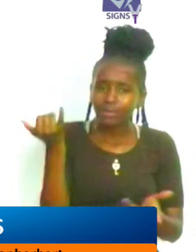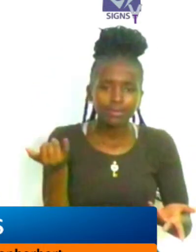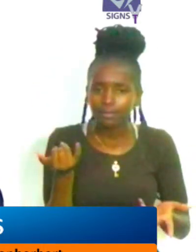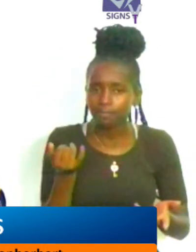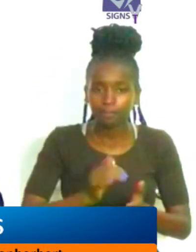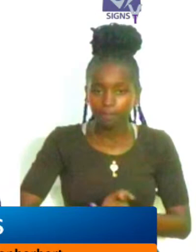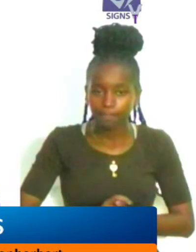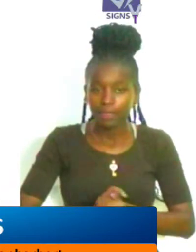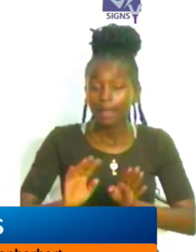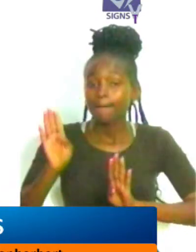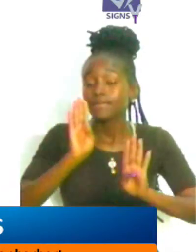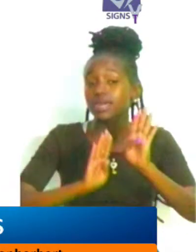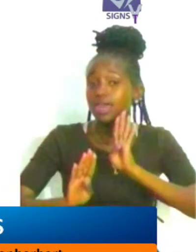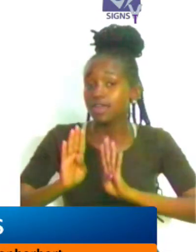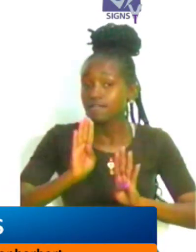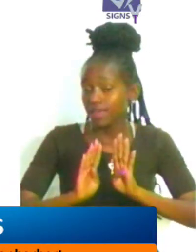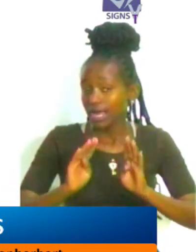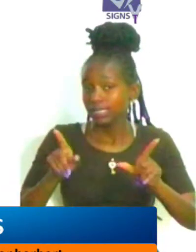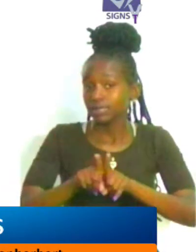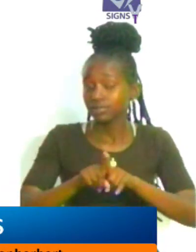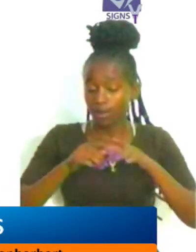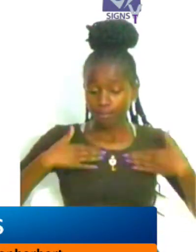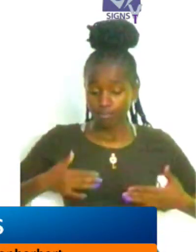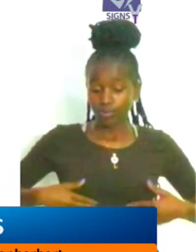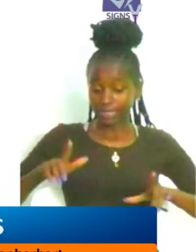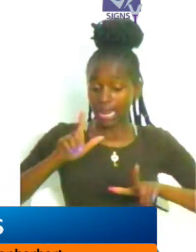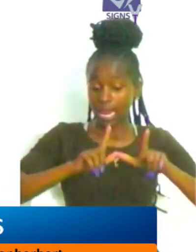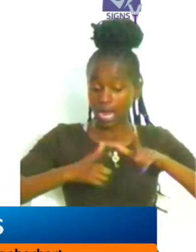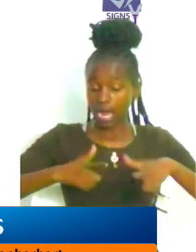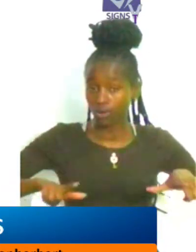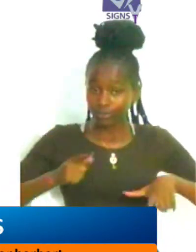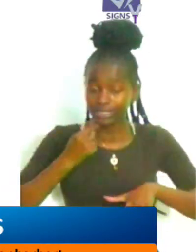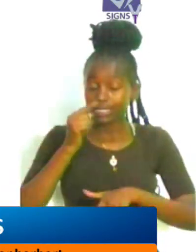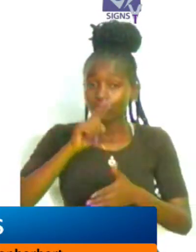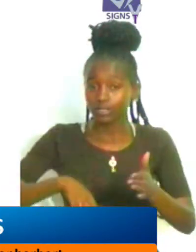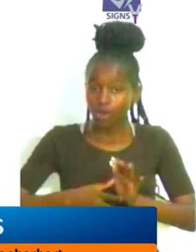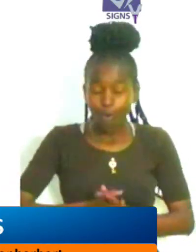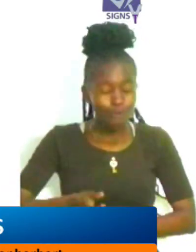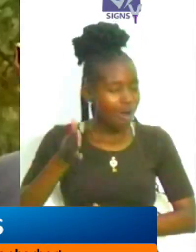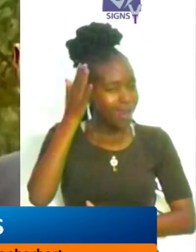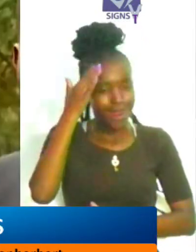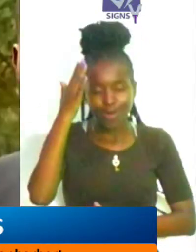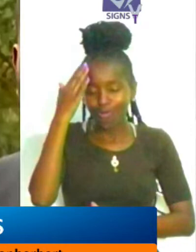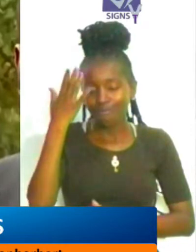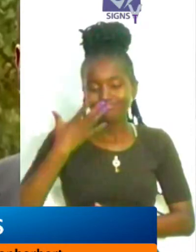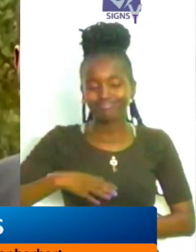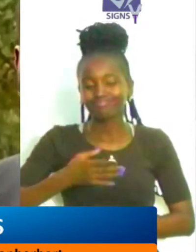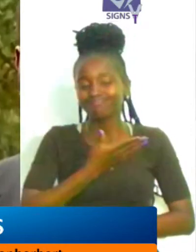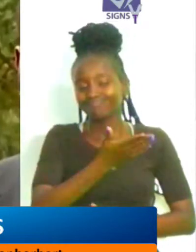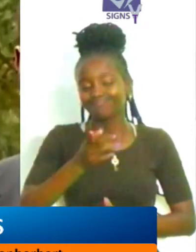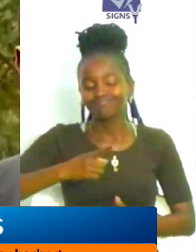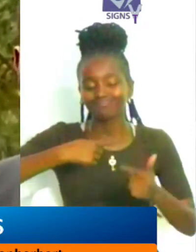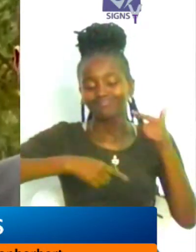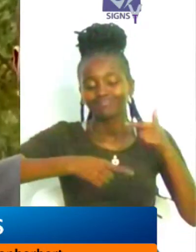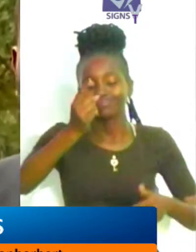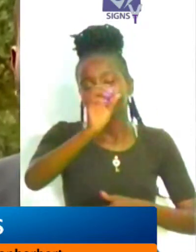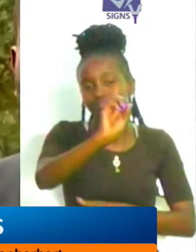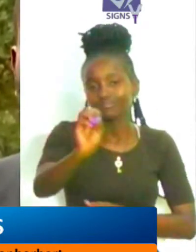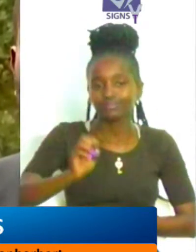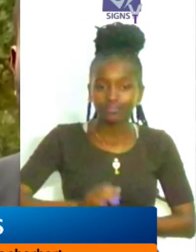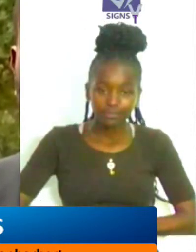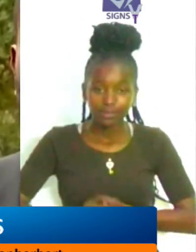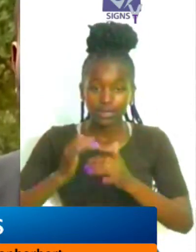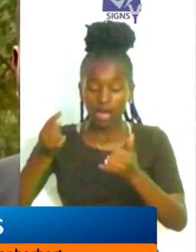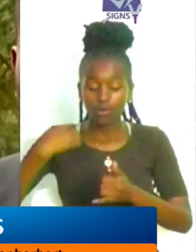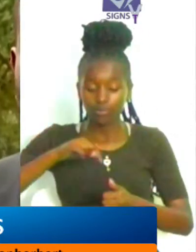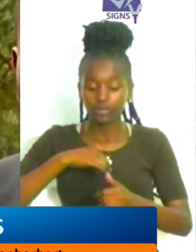The behavior, the body language tells you they know they did not win. We have appointed the following as assisting